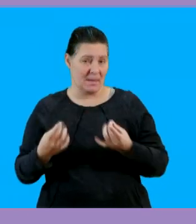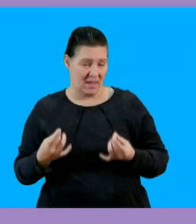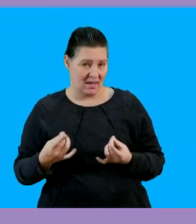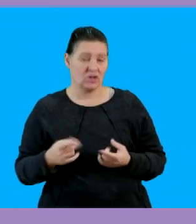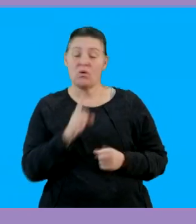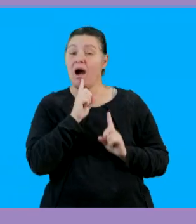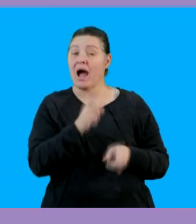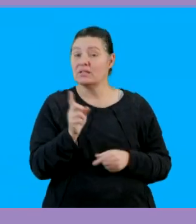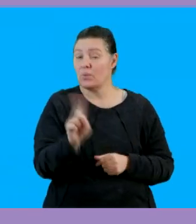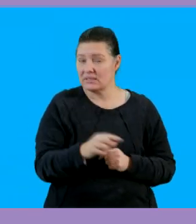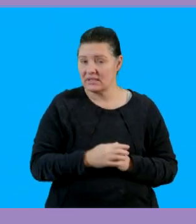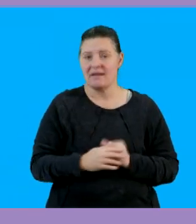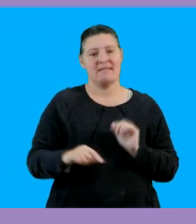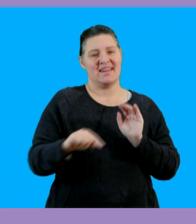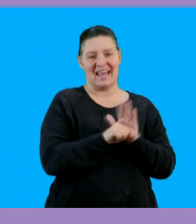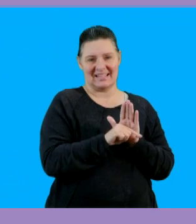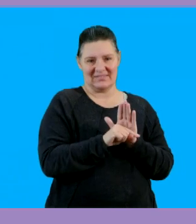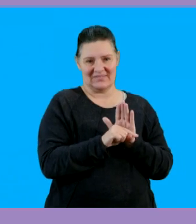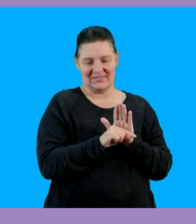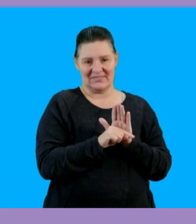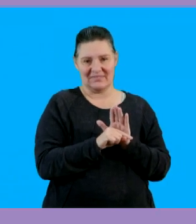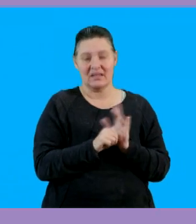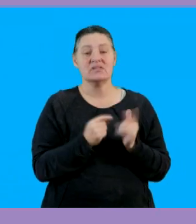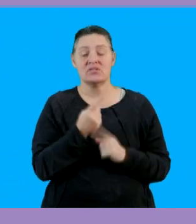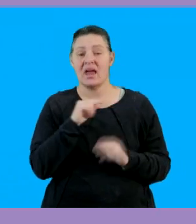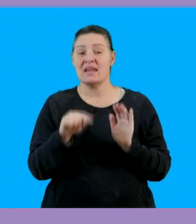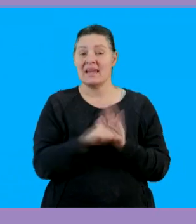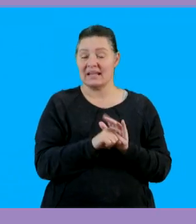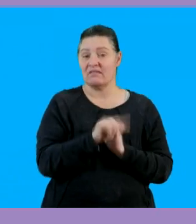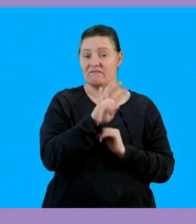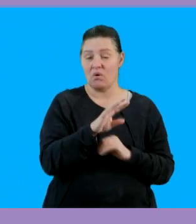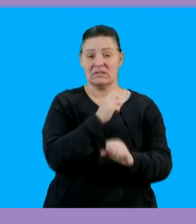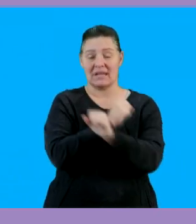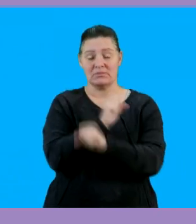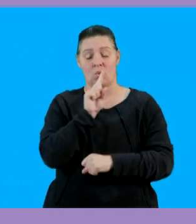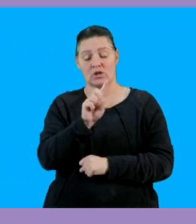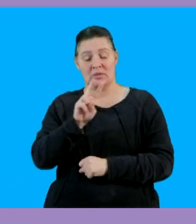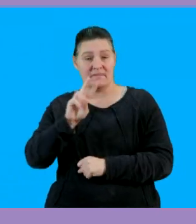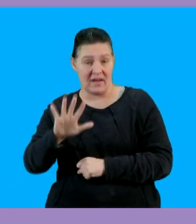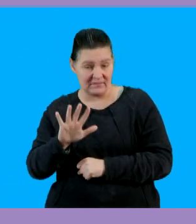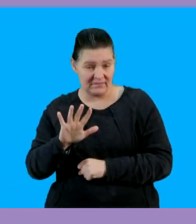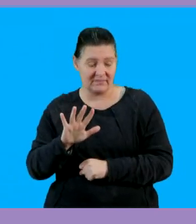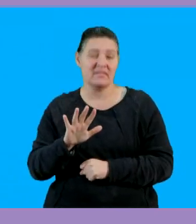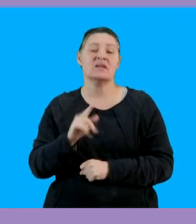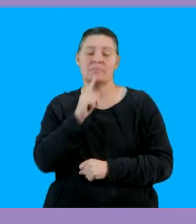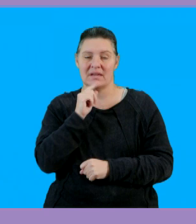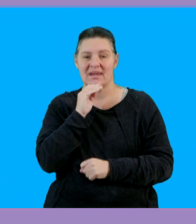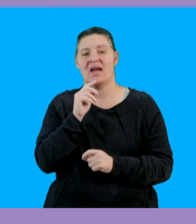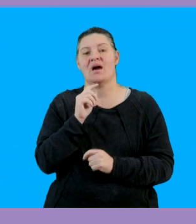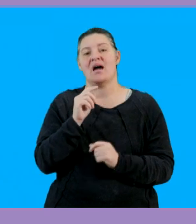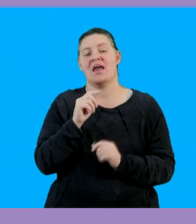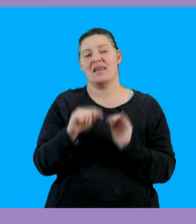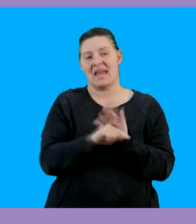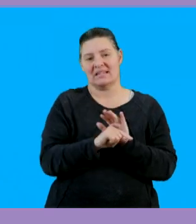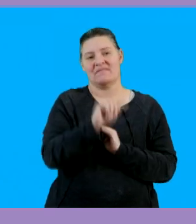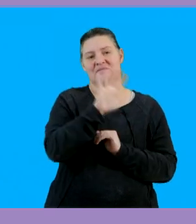number, so our answer is going to be negative. And when we say negative 4 multiplied by 125, that gives us a